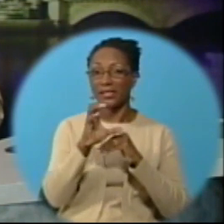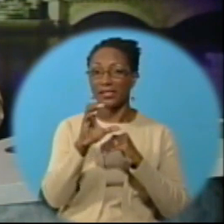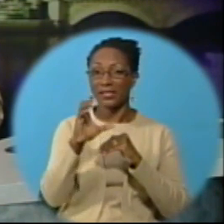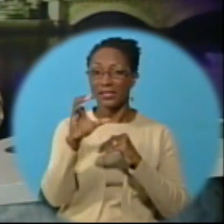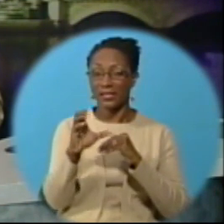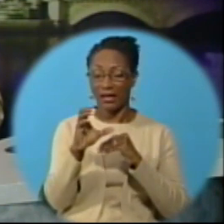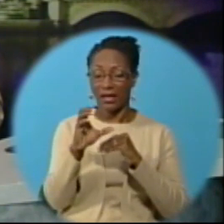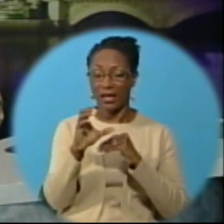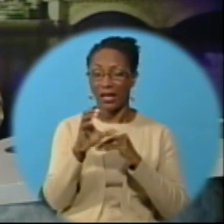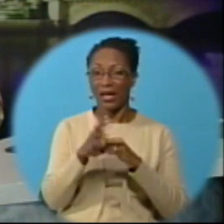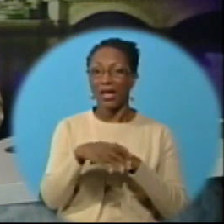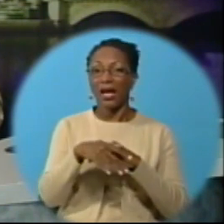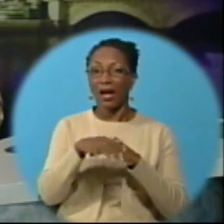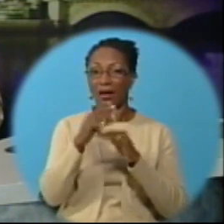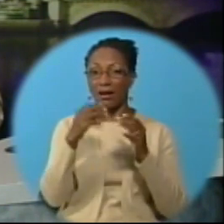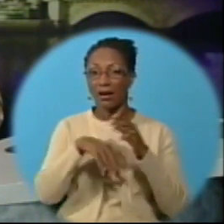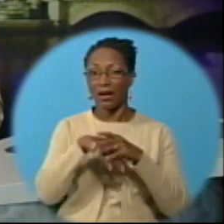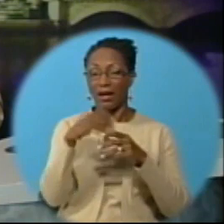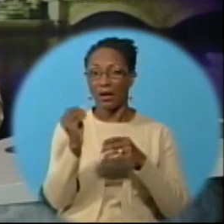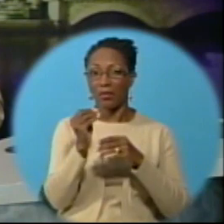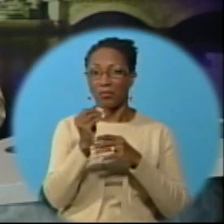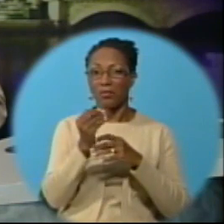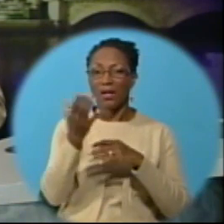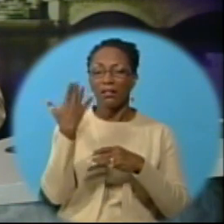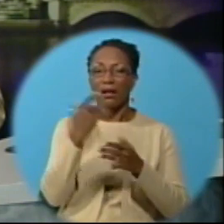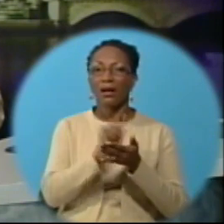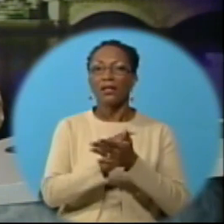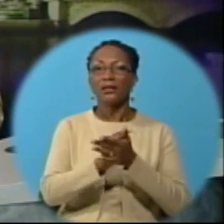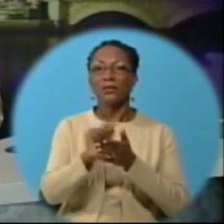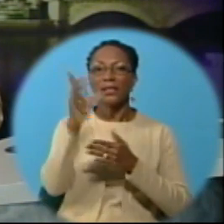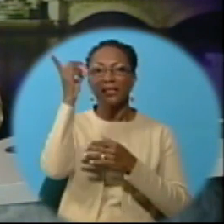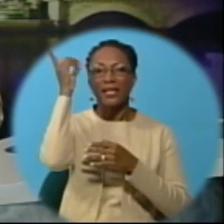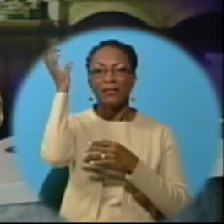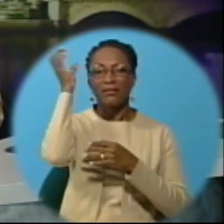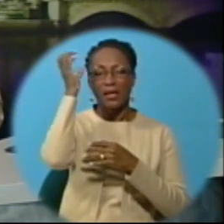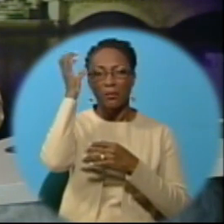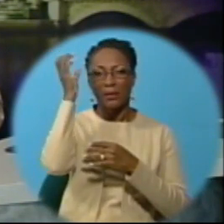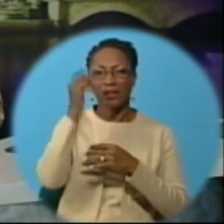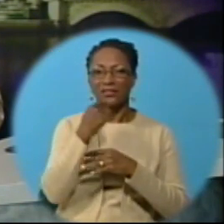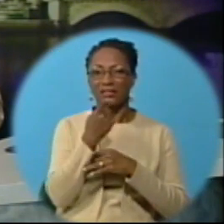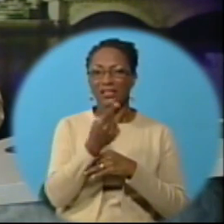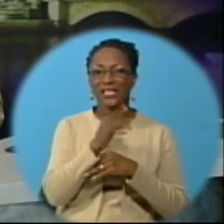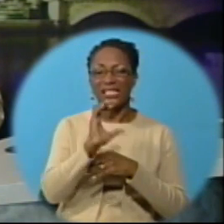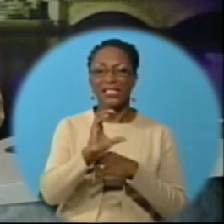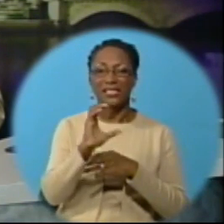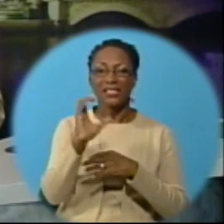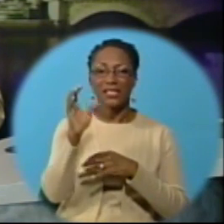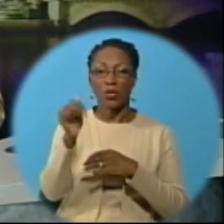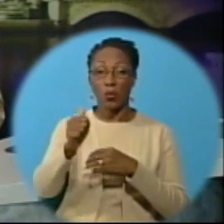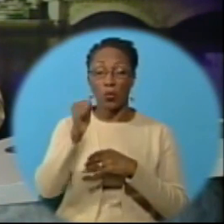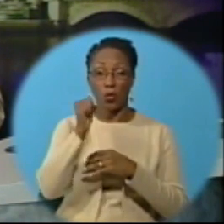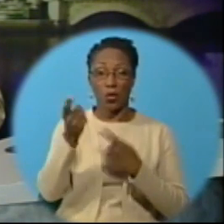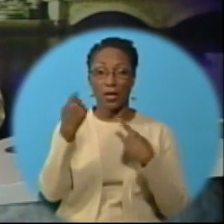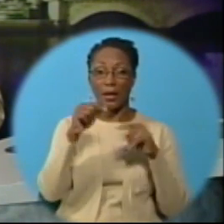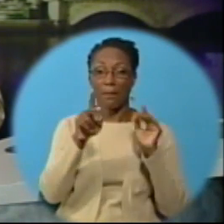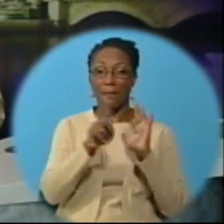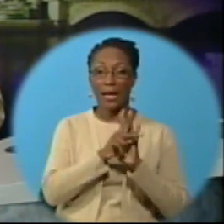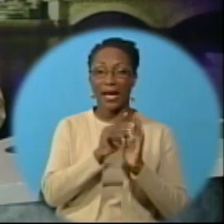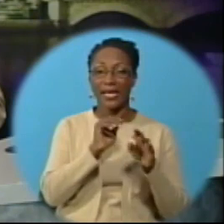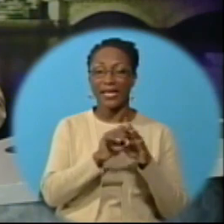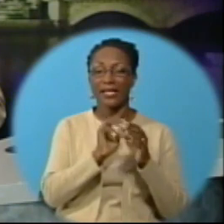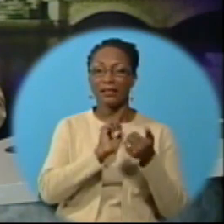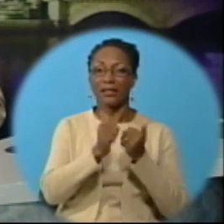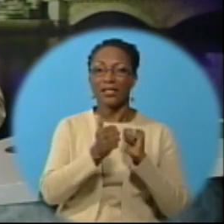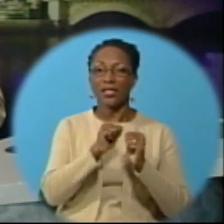Cricket Board President Dave Cameron told CBC Sports that the CCCs would not be reinstated in the competition as they were only in